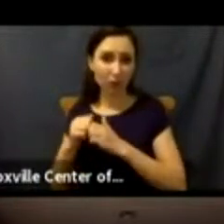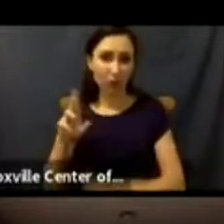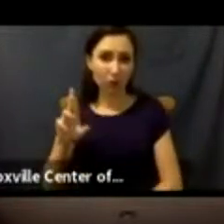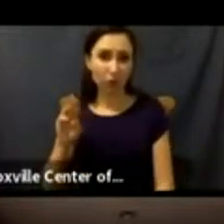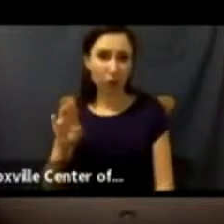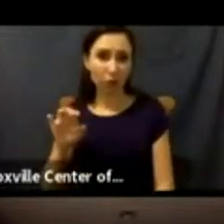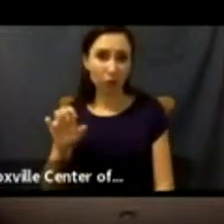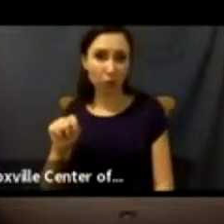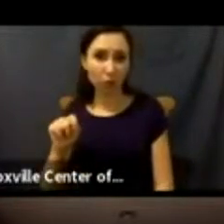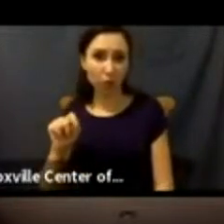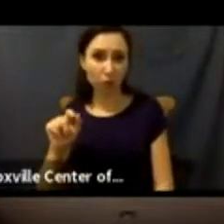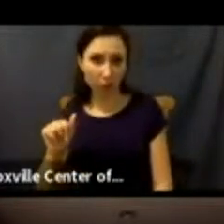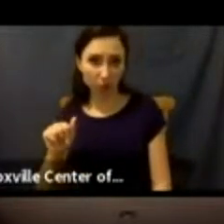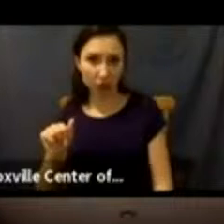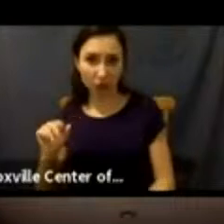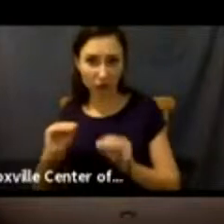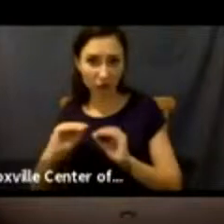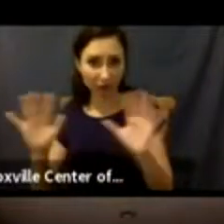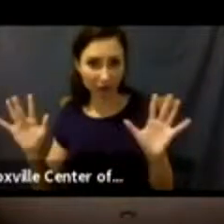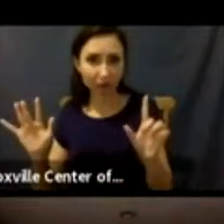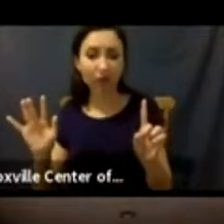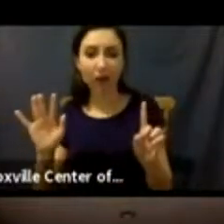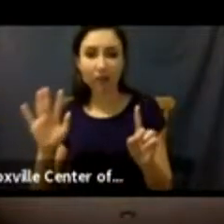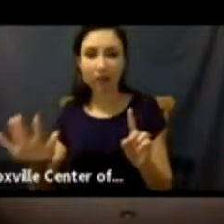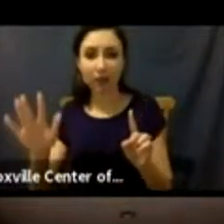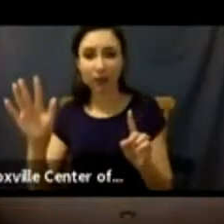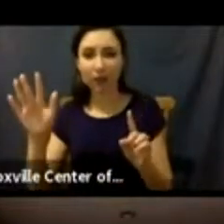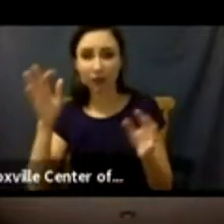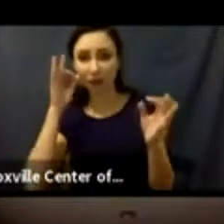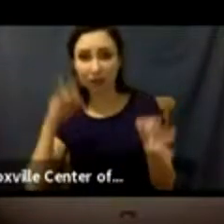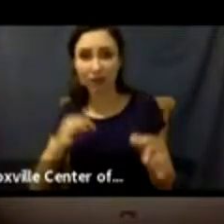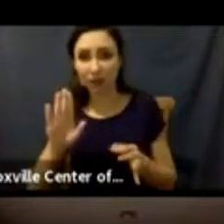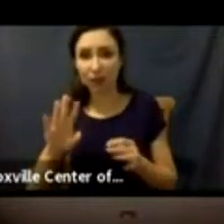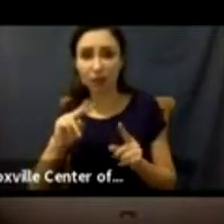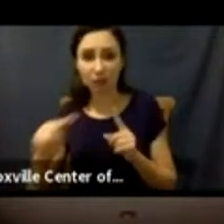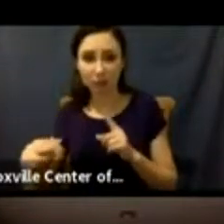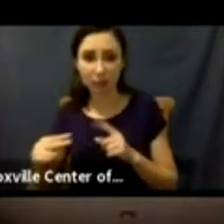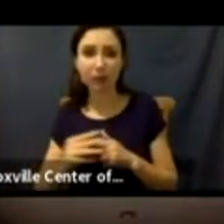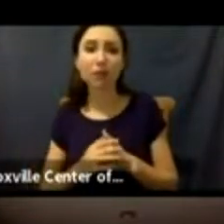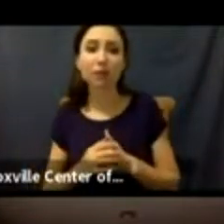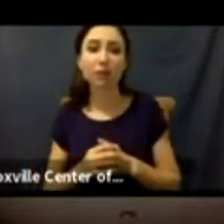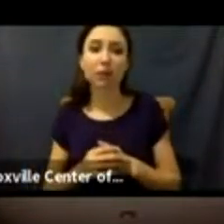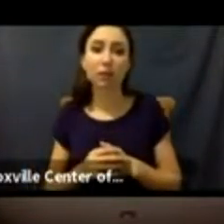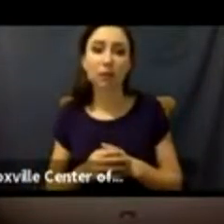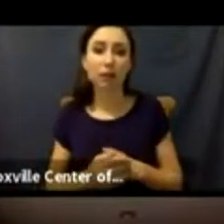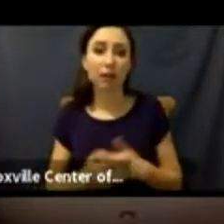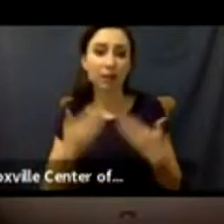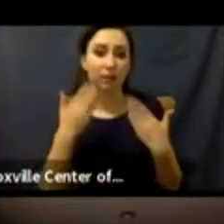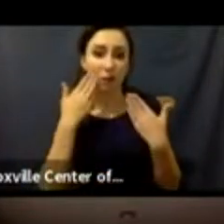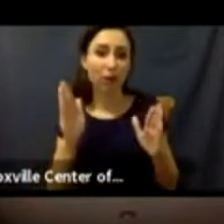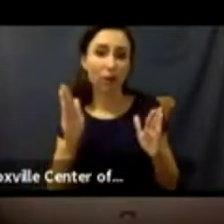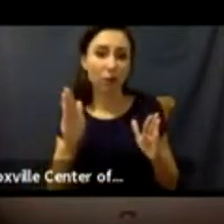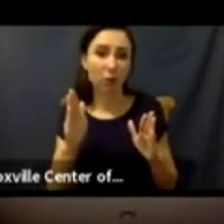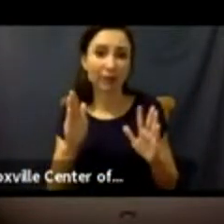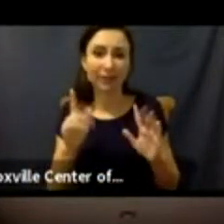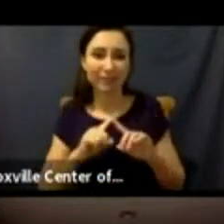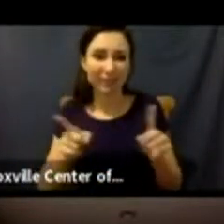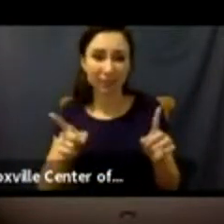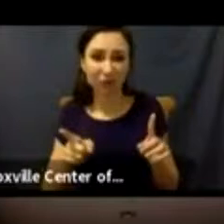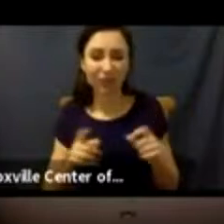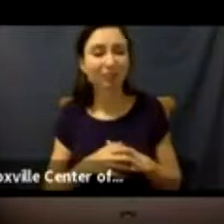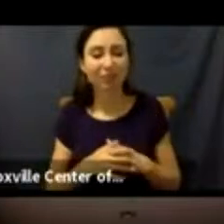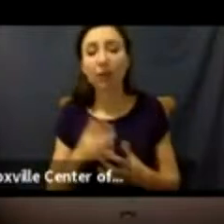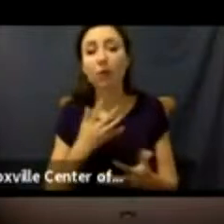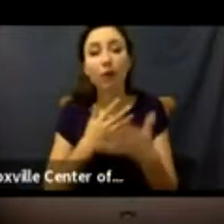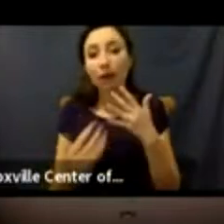clarify where they're coming from with that particular one. I don't know. It's different. But